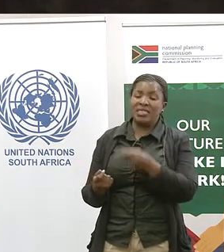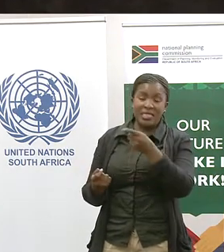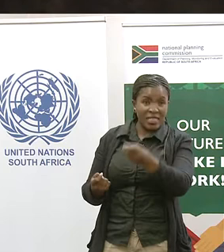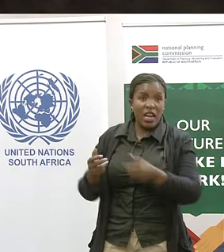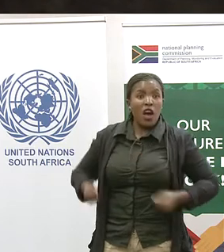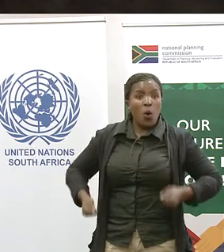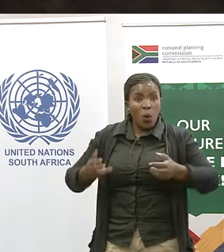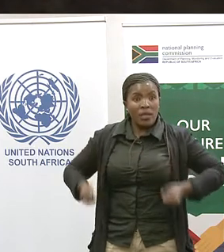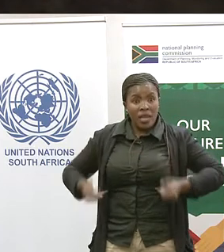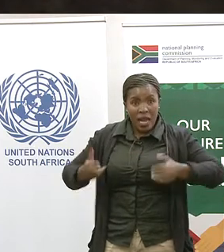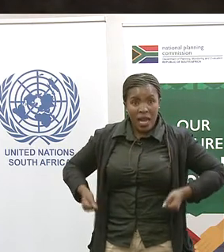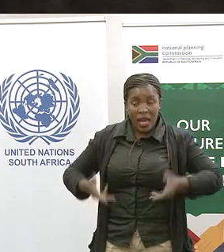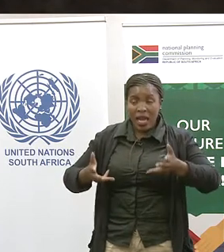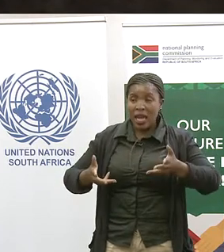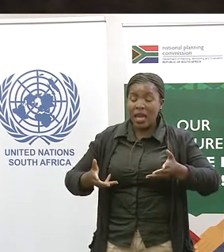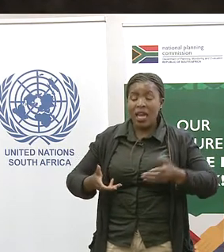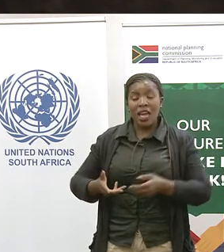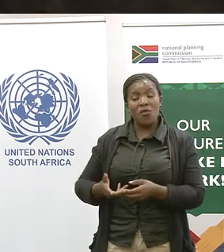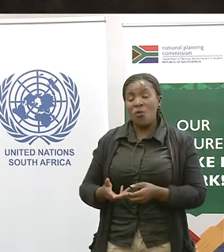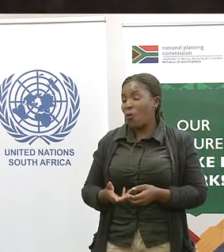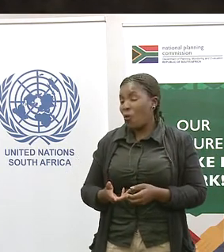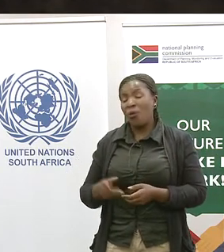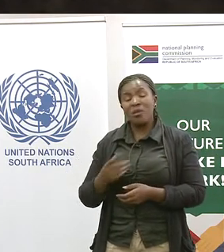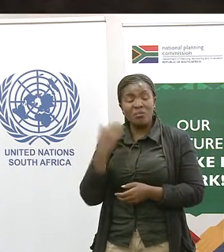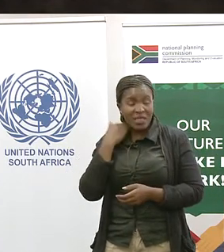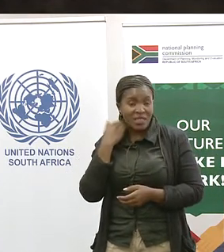This kind of a wheelchair, you will get it for somewhere around